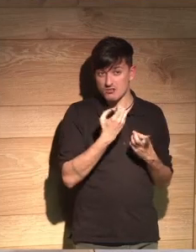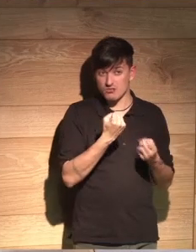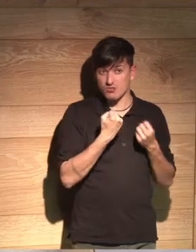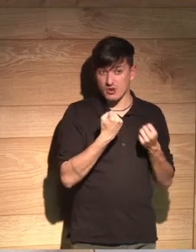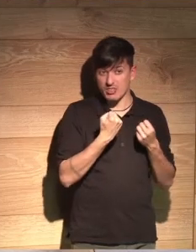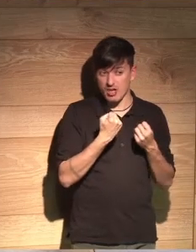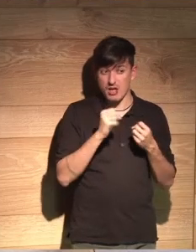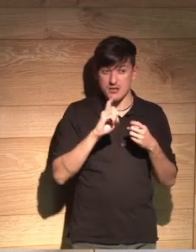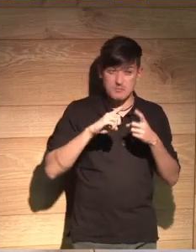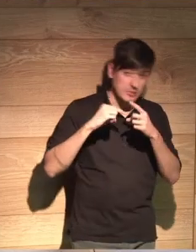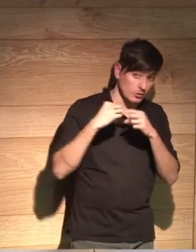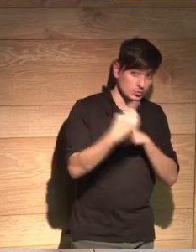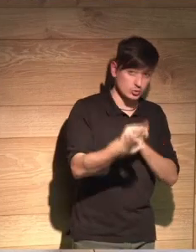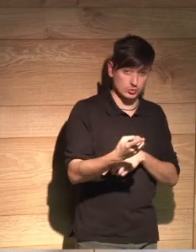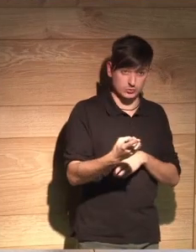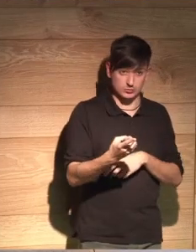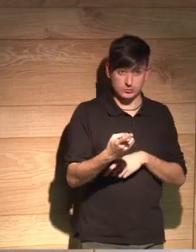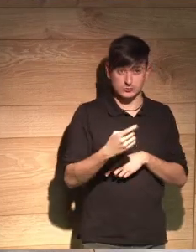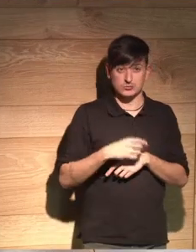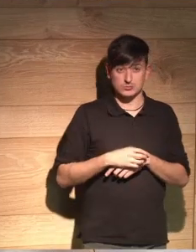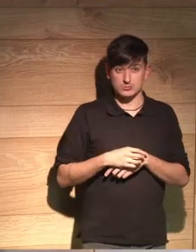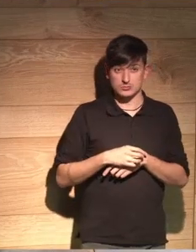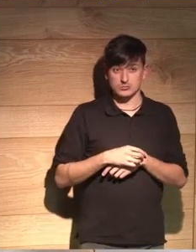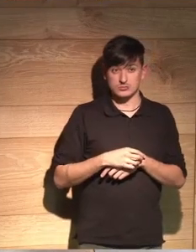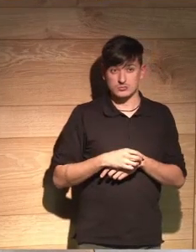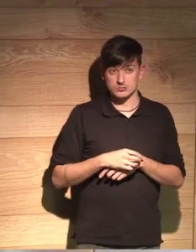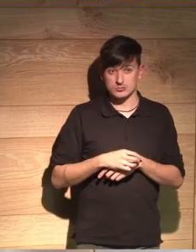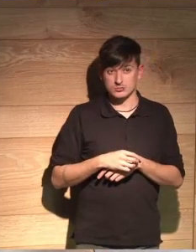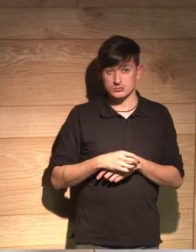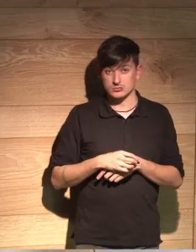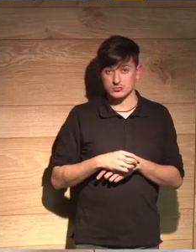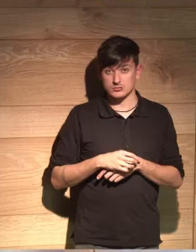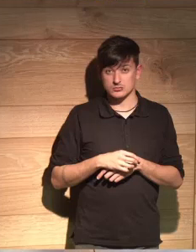And some of these repulsion forces,